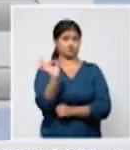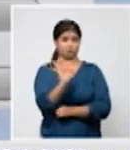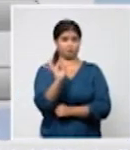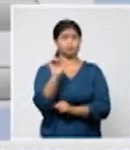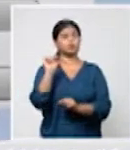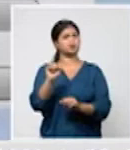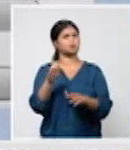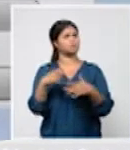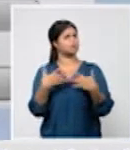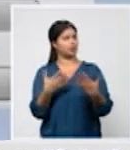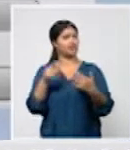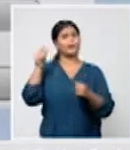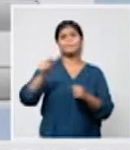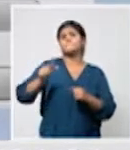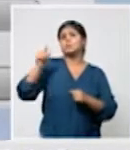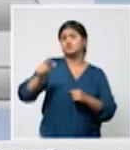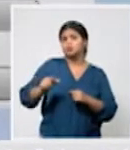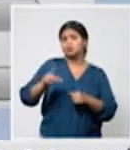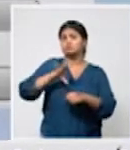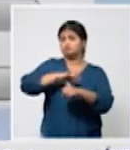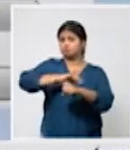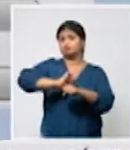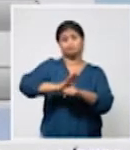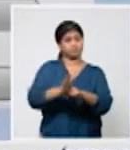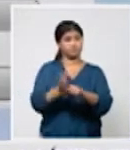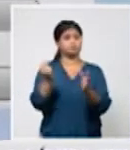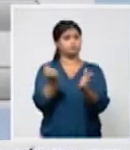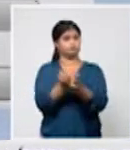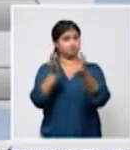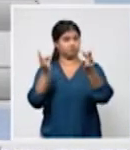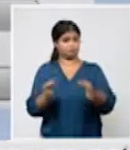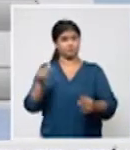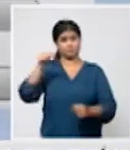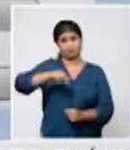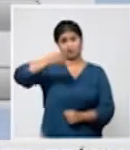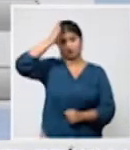Yesterday, samples were processed from all of the country's provinces.